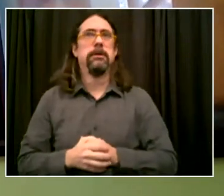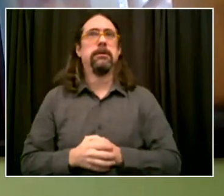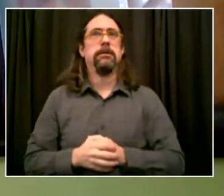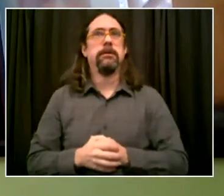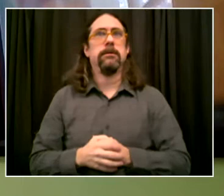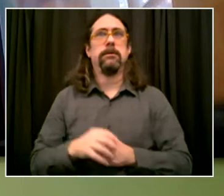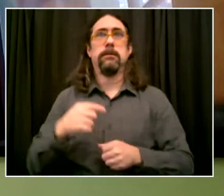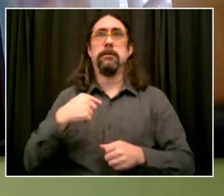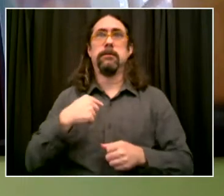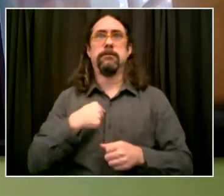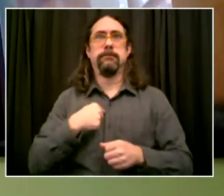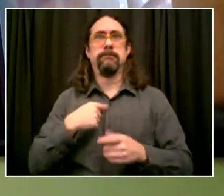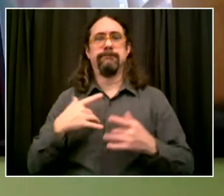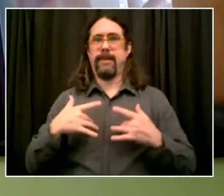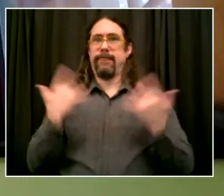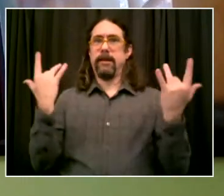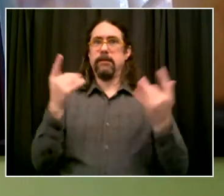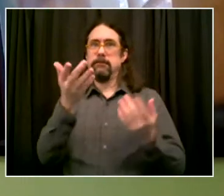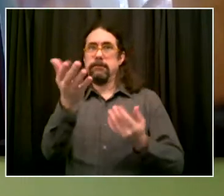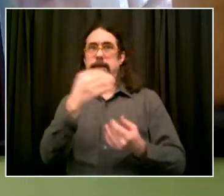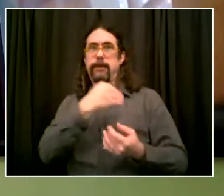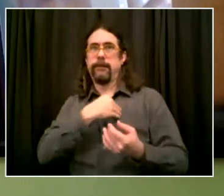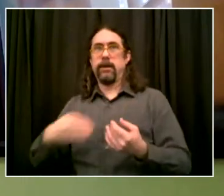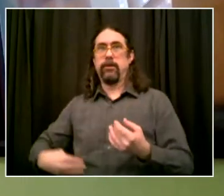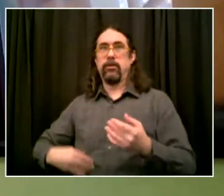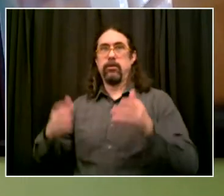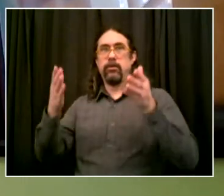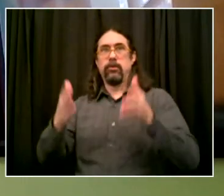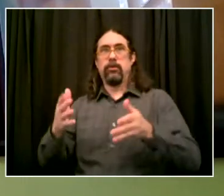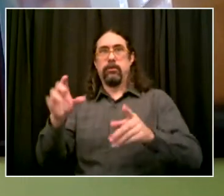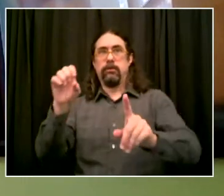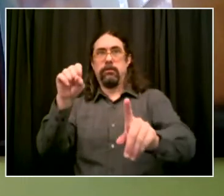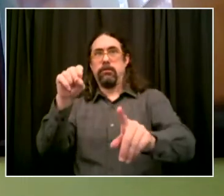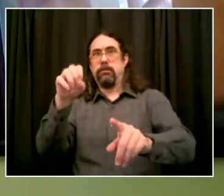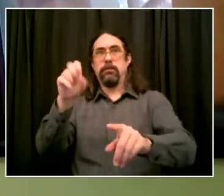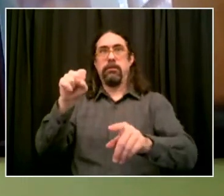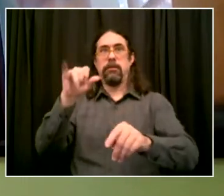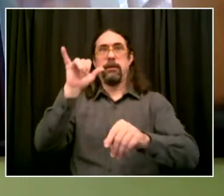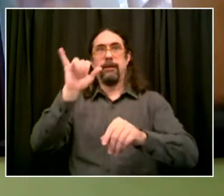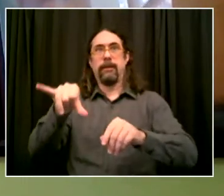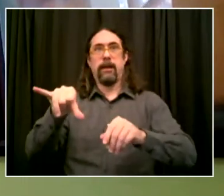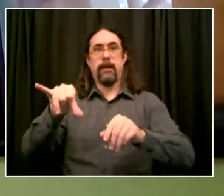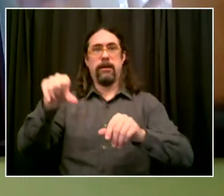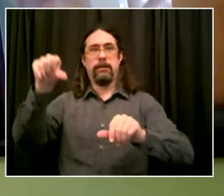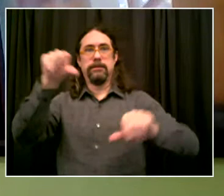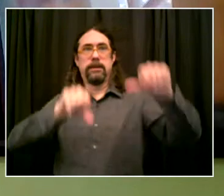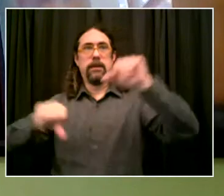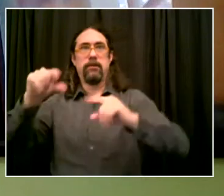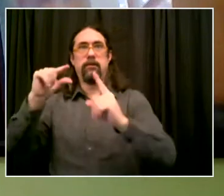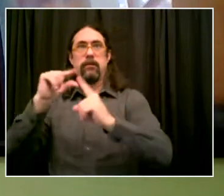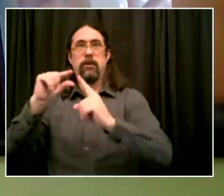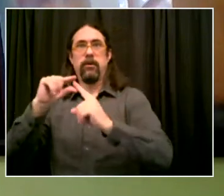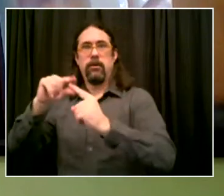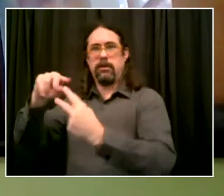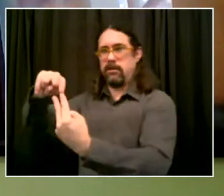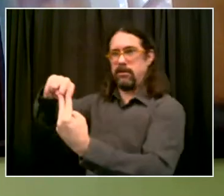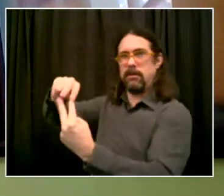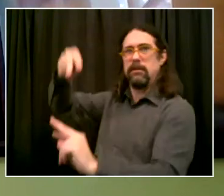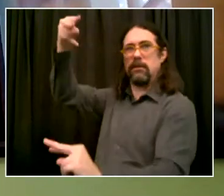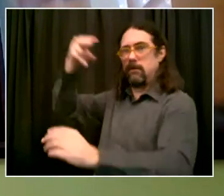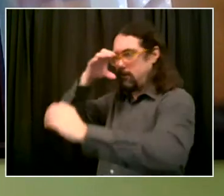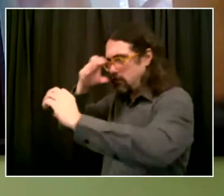I'm glad that makes you happy. Exactly. Yeah, but I'd say you need to get out more, Jay. Yeah,